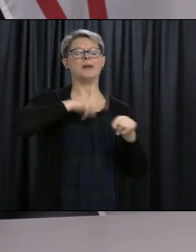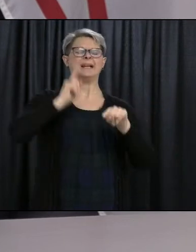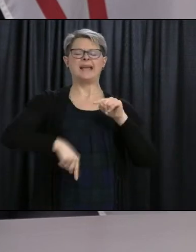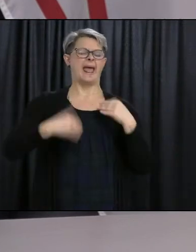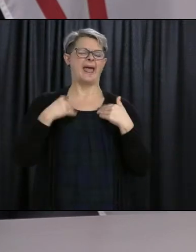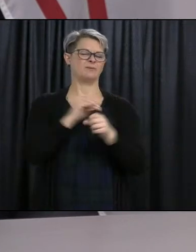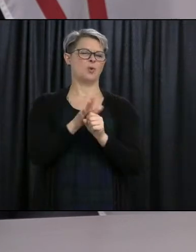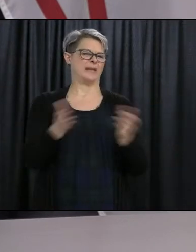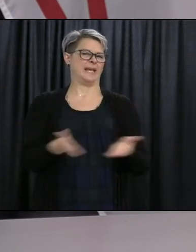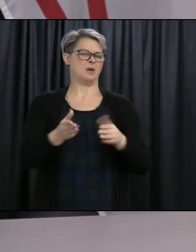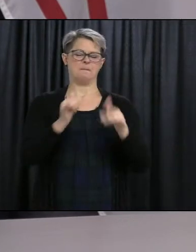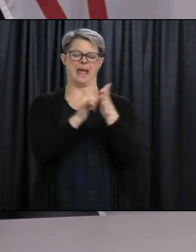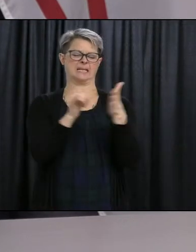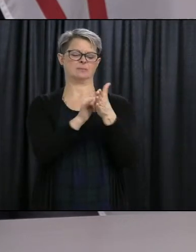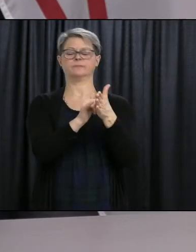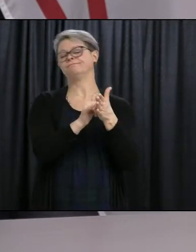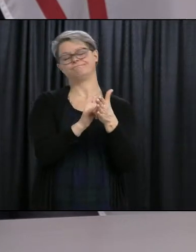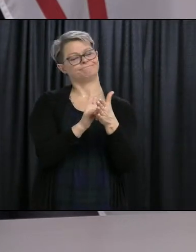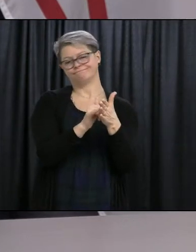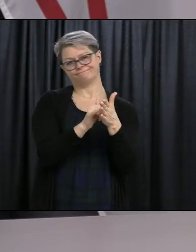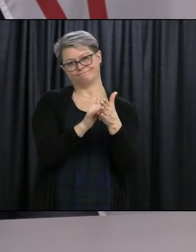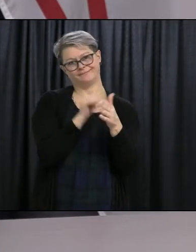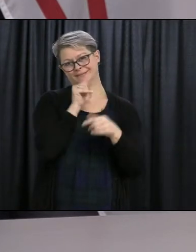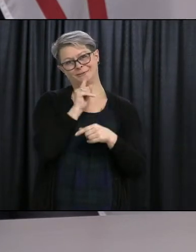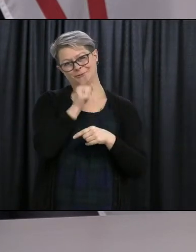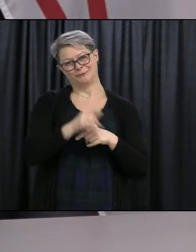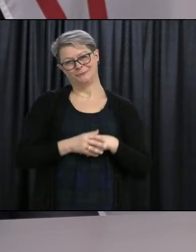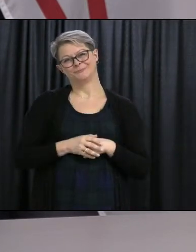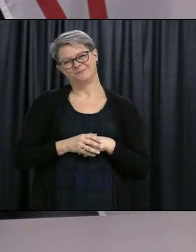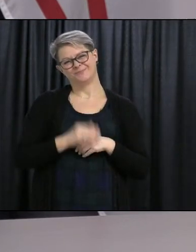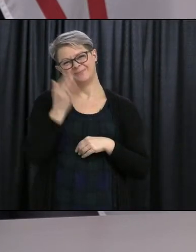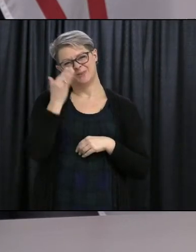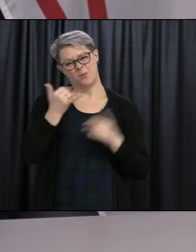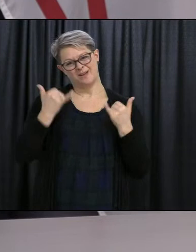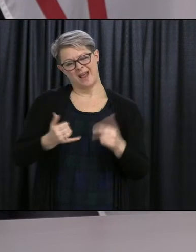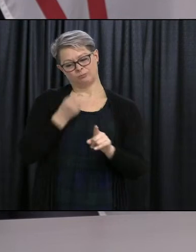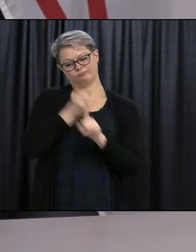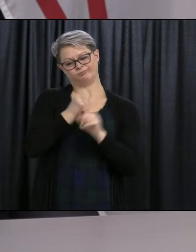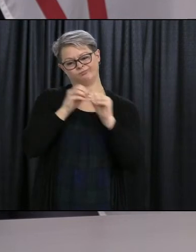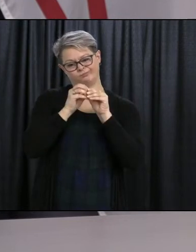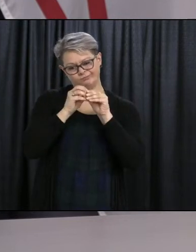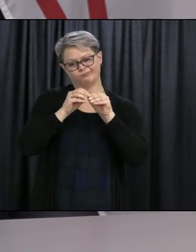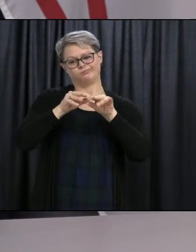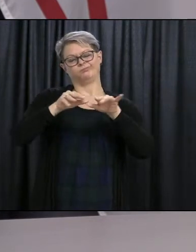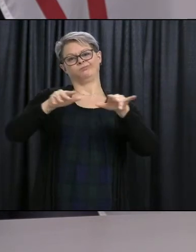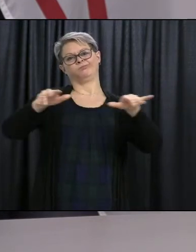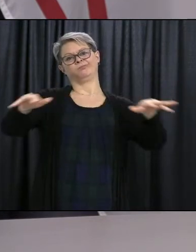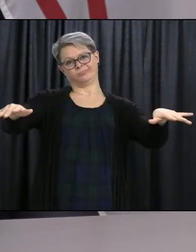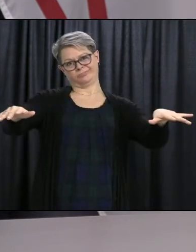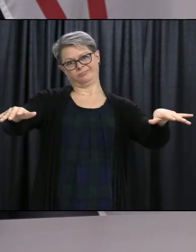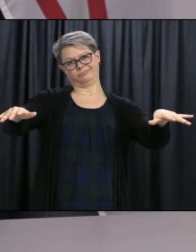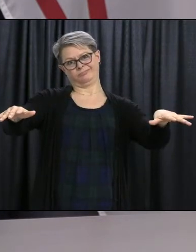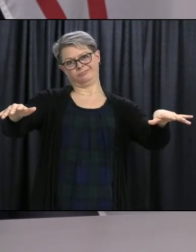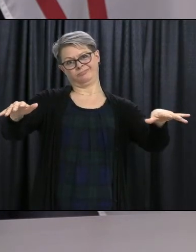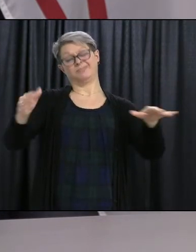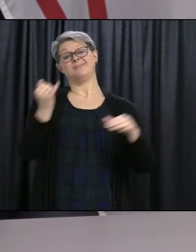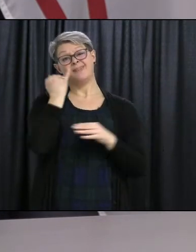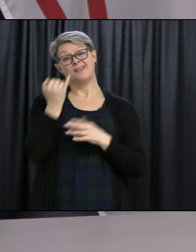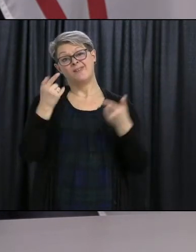and that's where, so we find ourselves where we are right now. But this is what can happen if we don't do those things and we